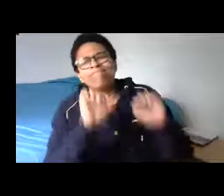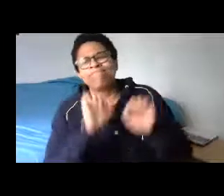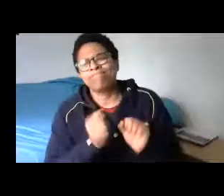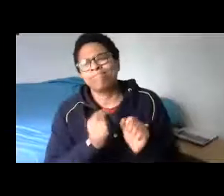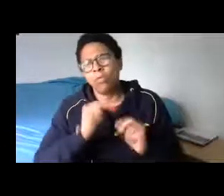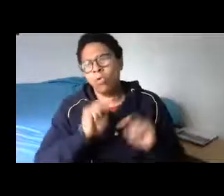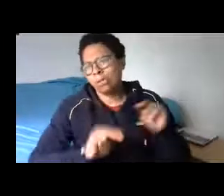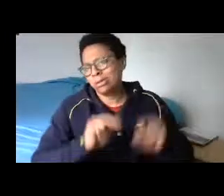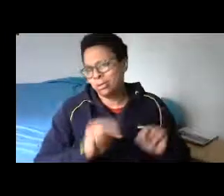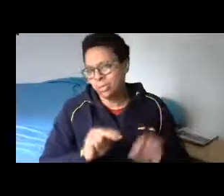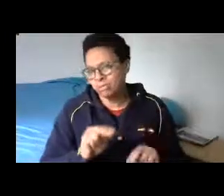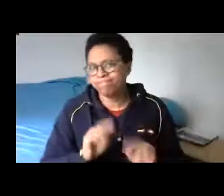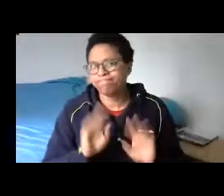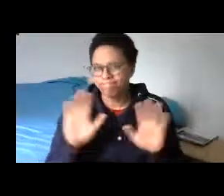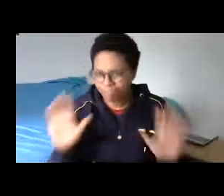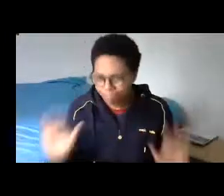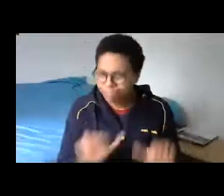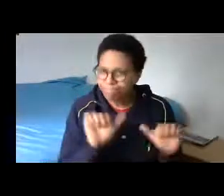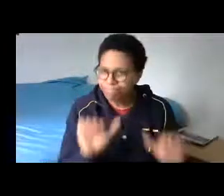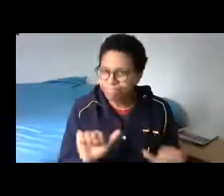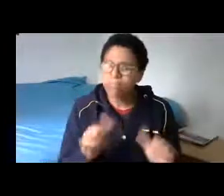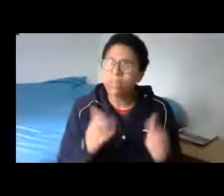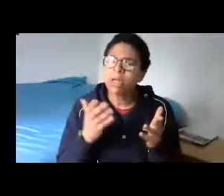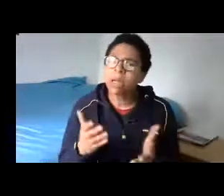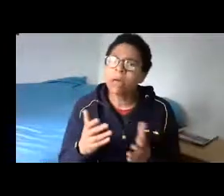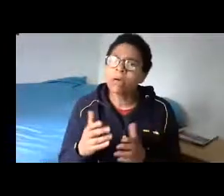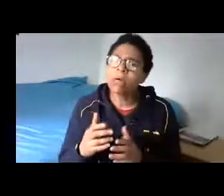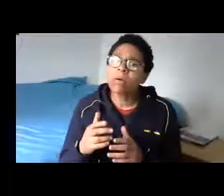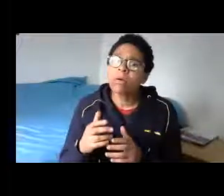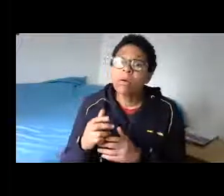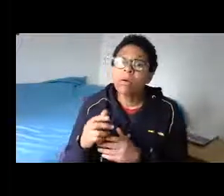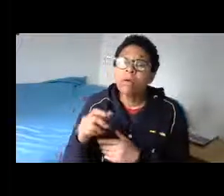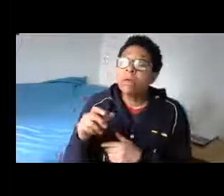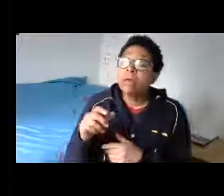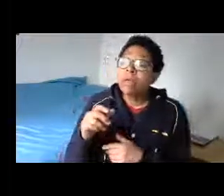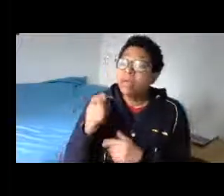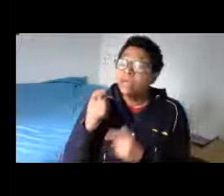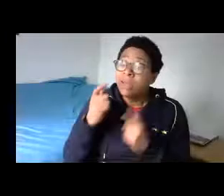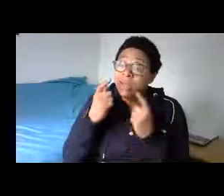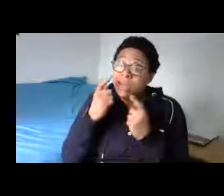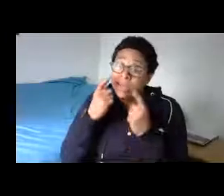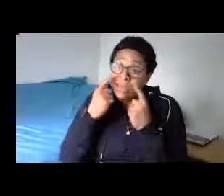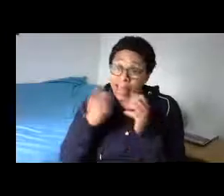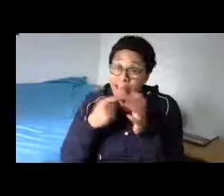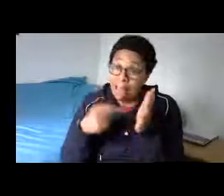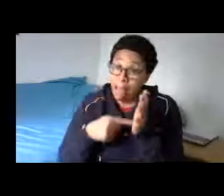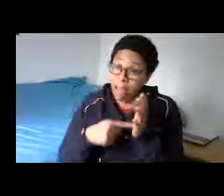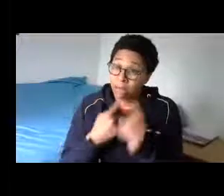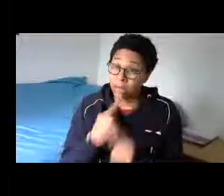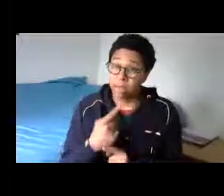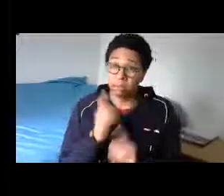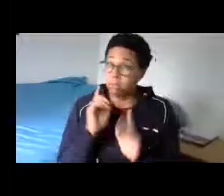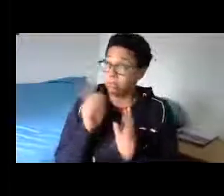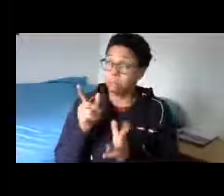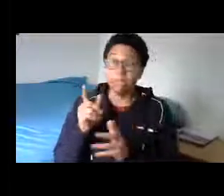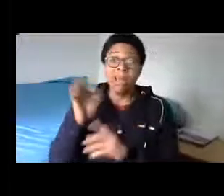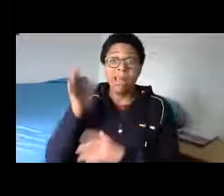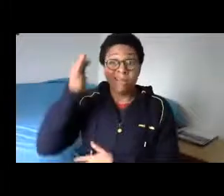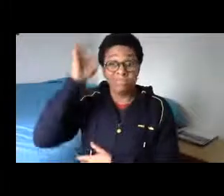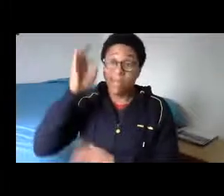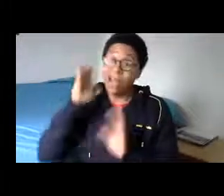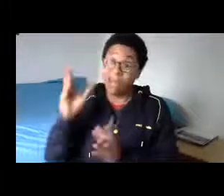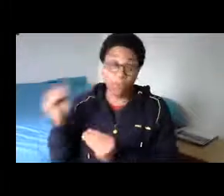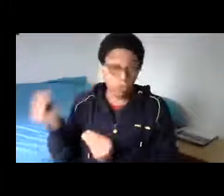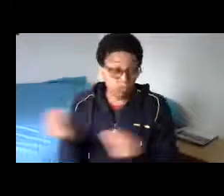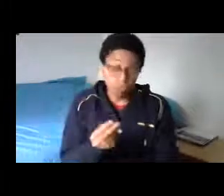Act guidance, local authority must provide information about the process, and they must, for example, send questions in advance.